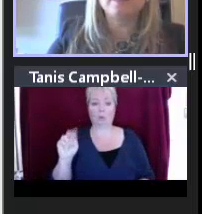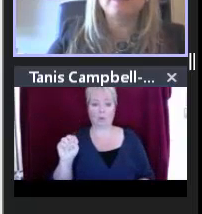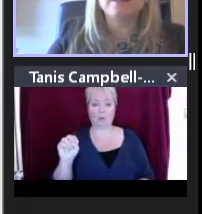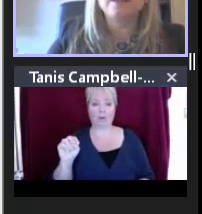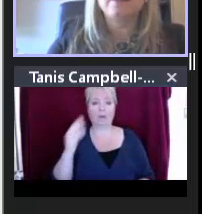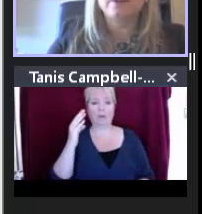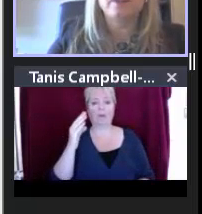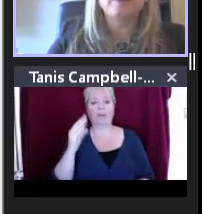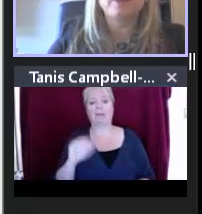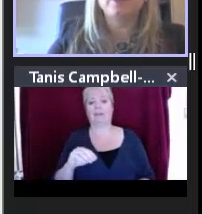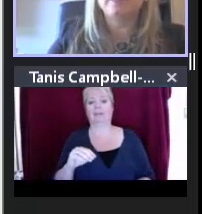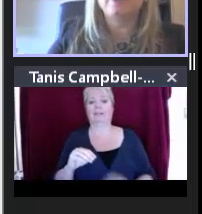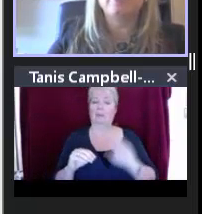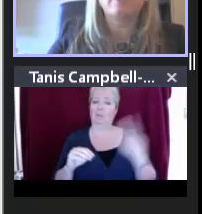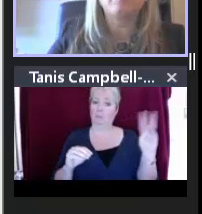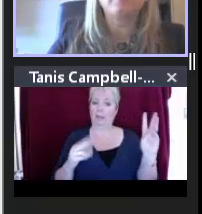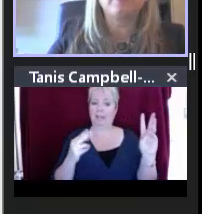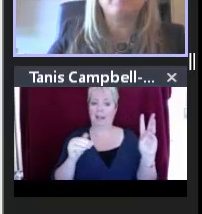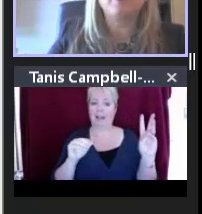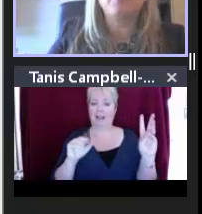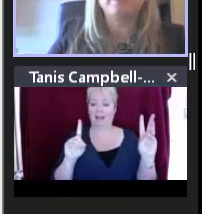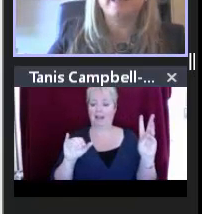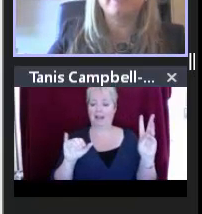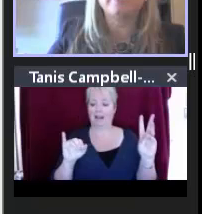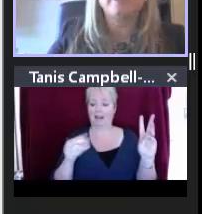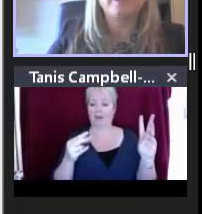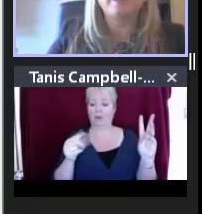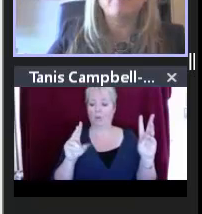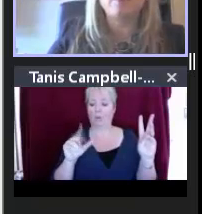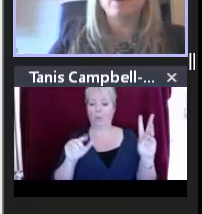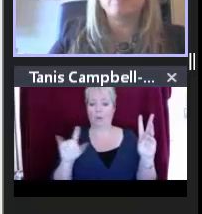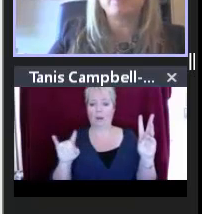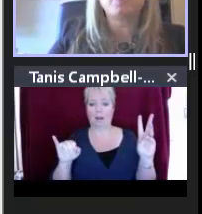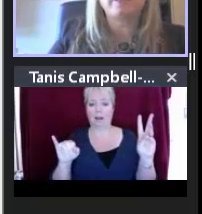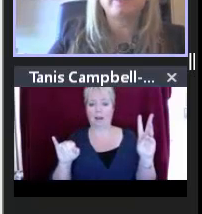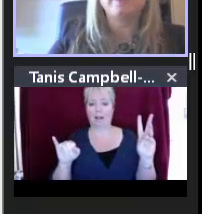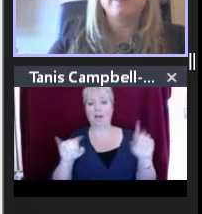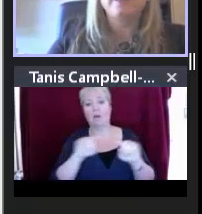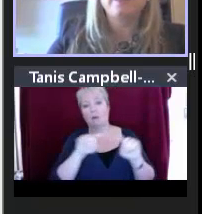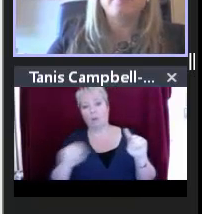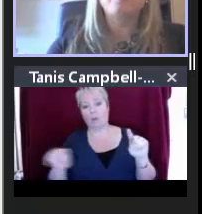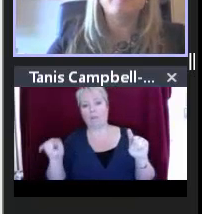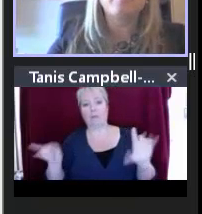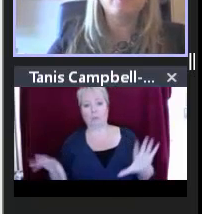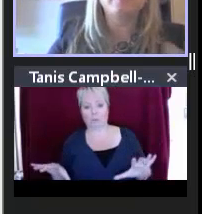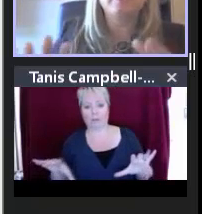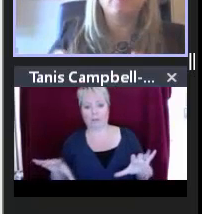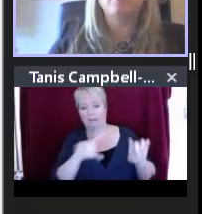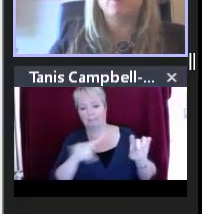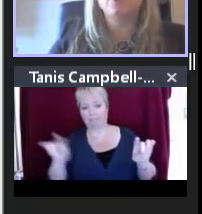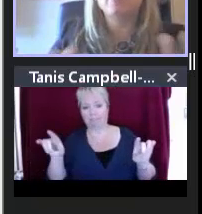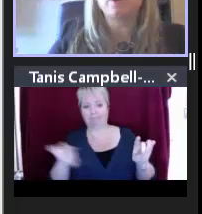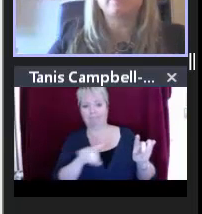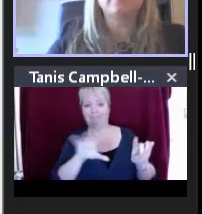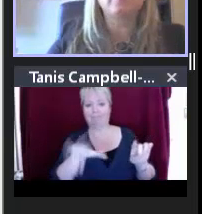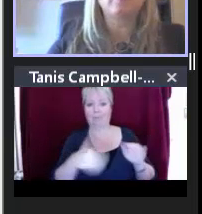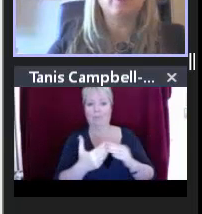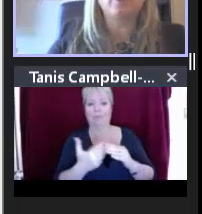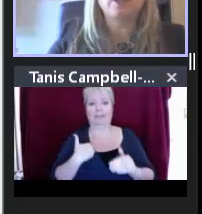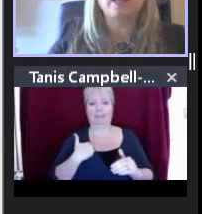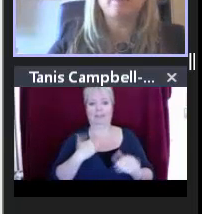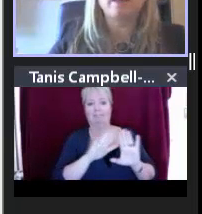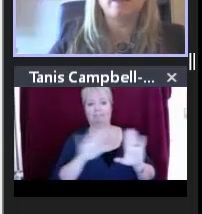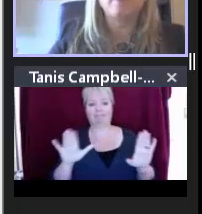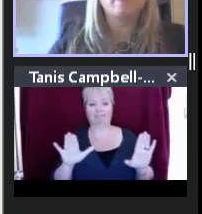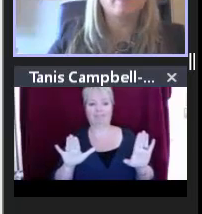the west, the farthest reaches there, out to the tip of Newfoundland, and everywhere in between. But of course, our largest provinces